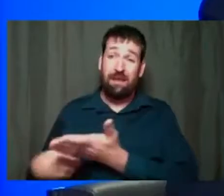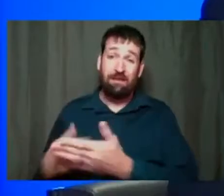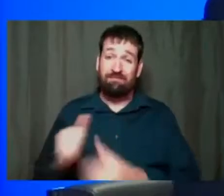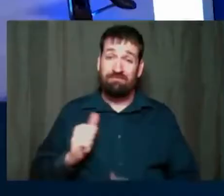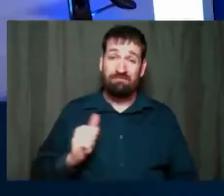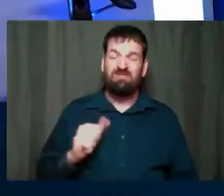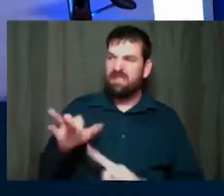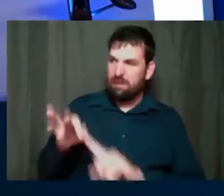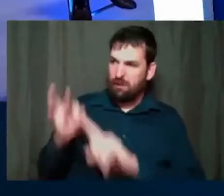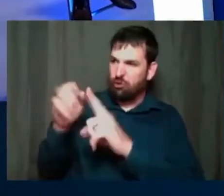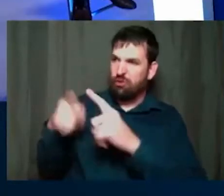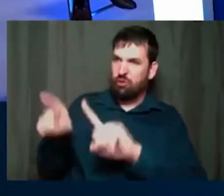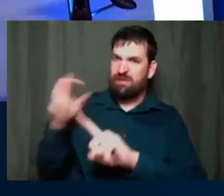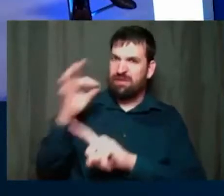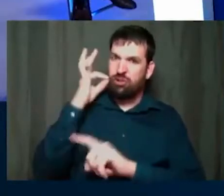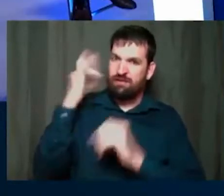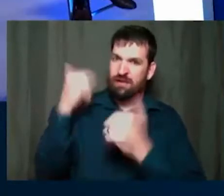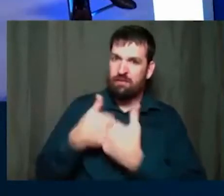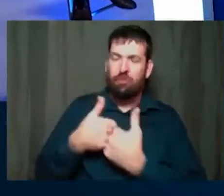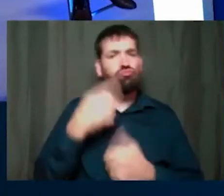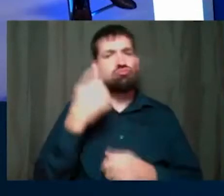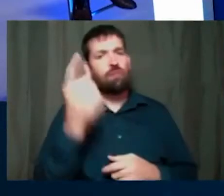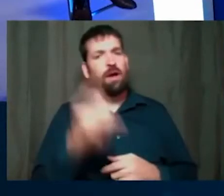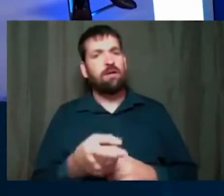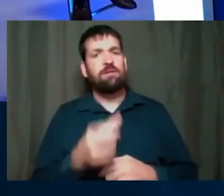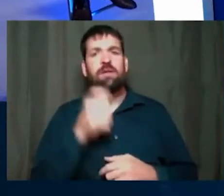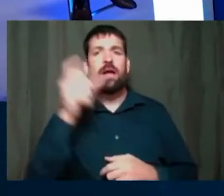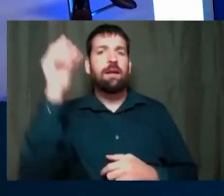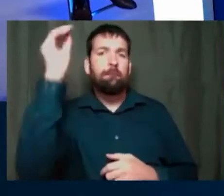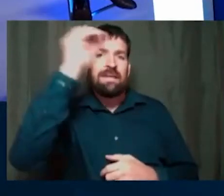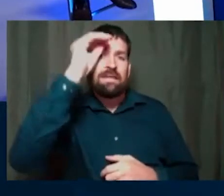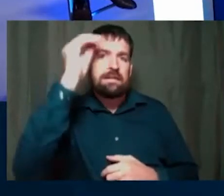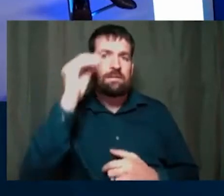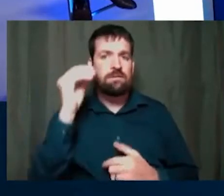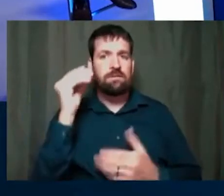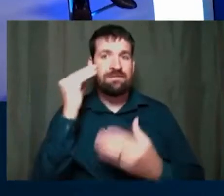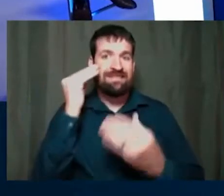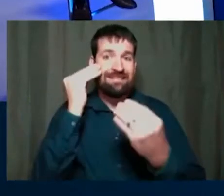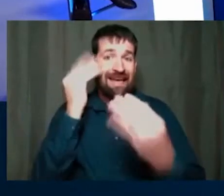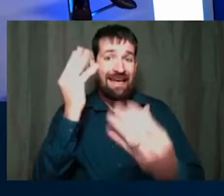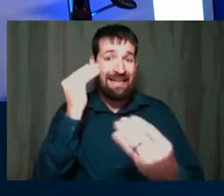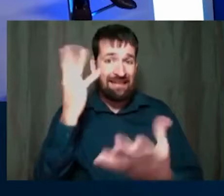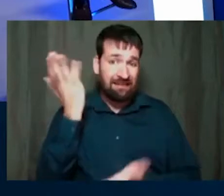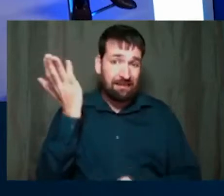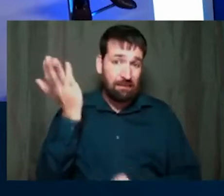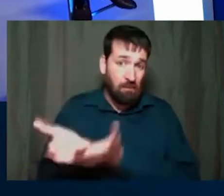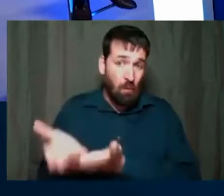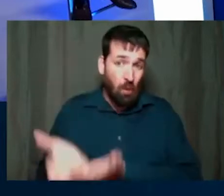game. point, these are not opinions. I mean, there's data to support that these Right. are,